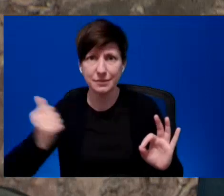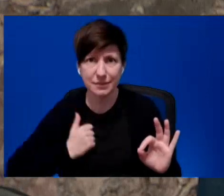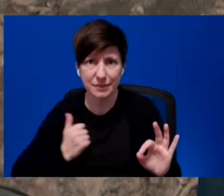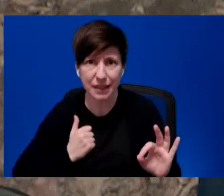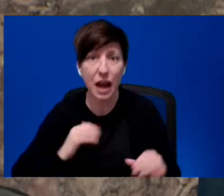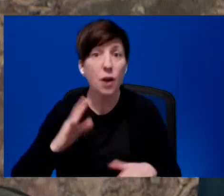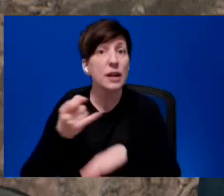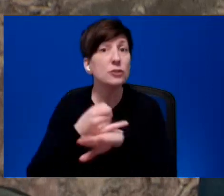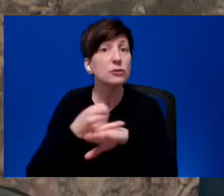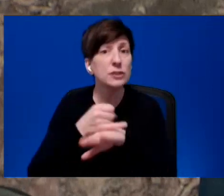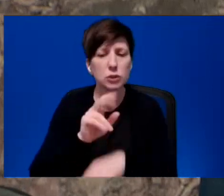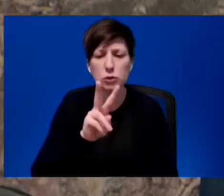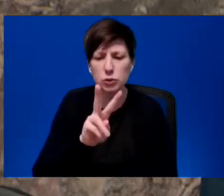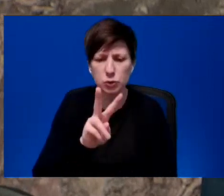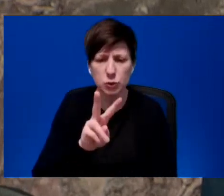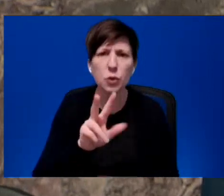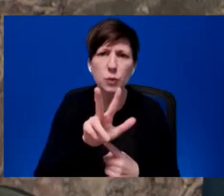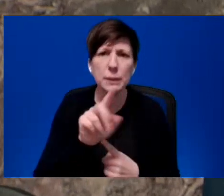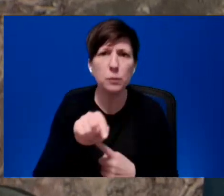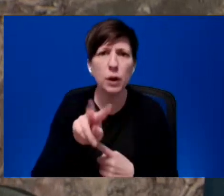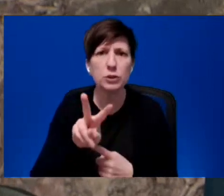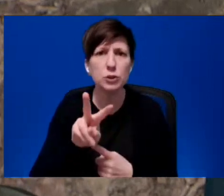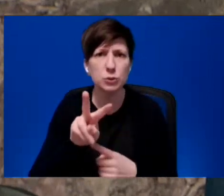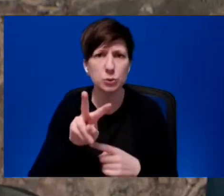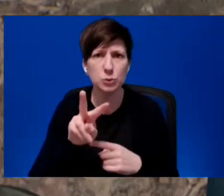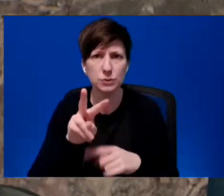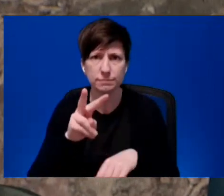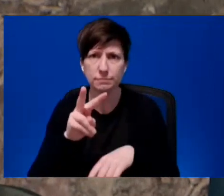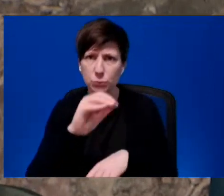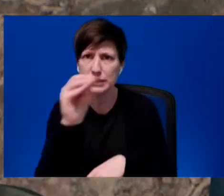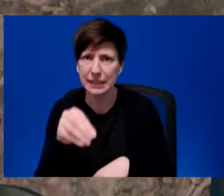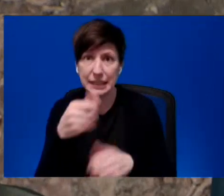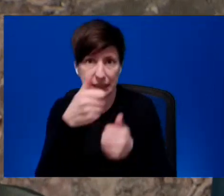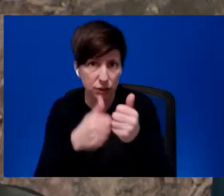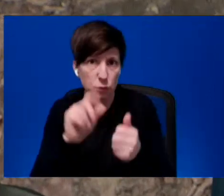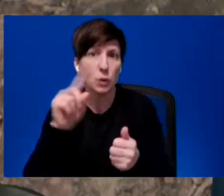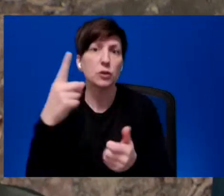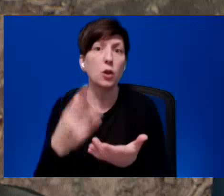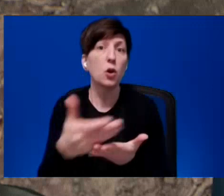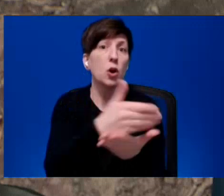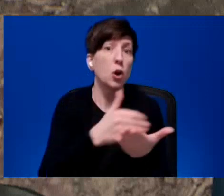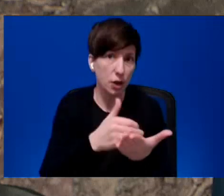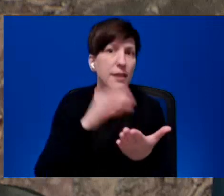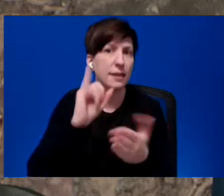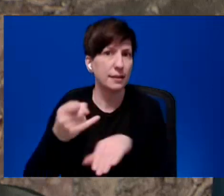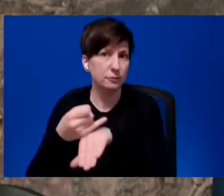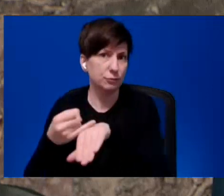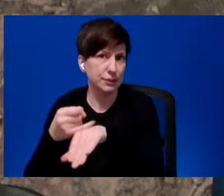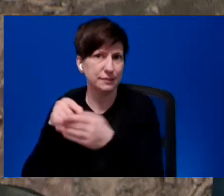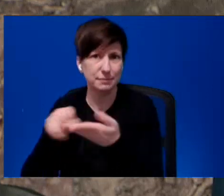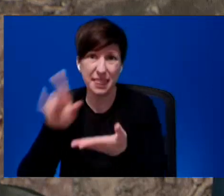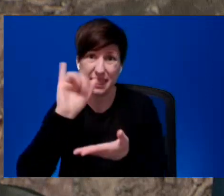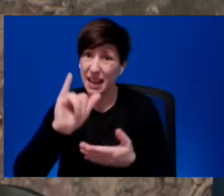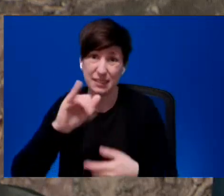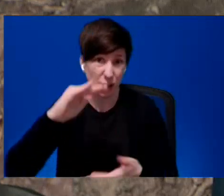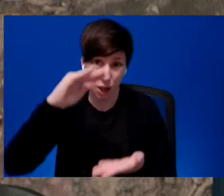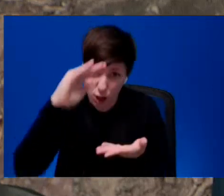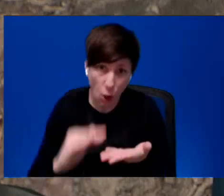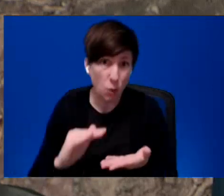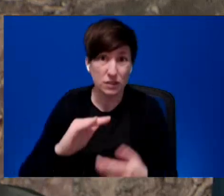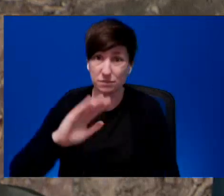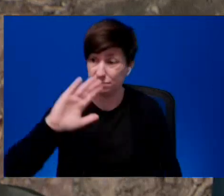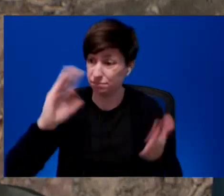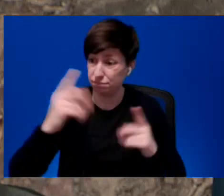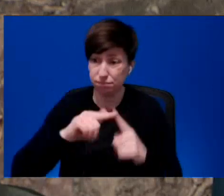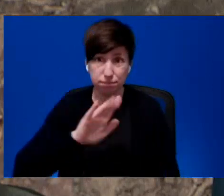we earn, which is the lowest. Member. Which Let's is the listen to lowest in Minister. Canada. So